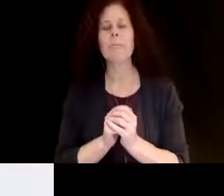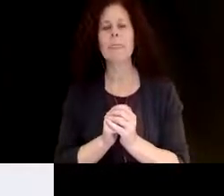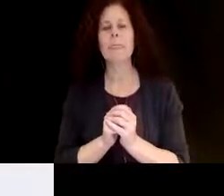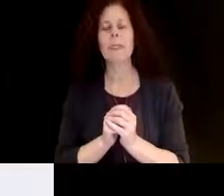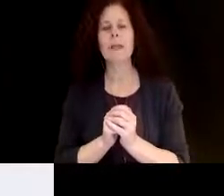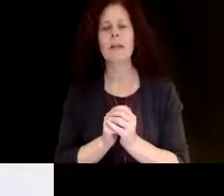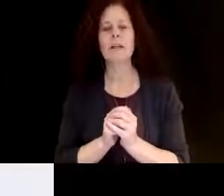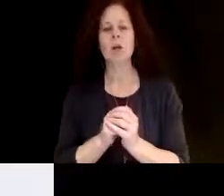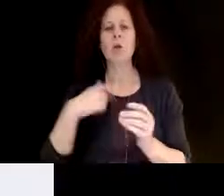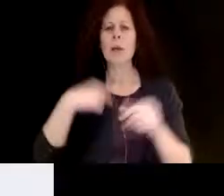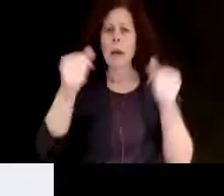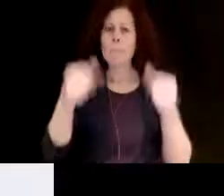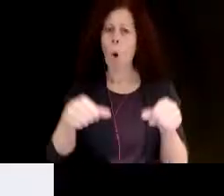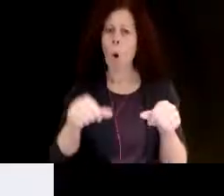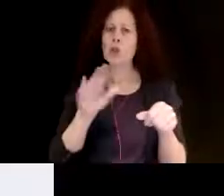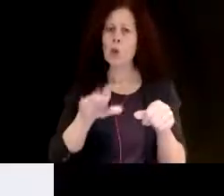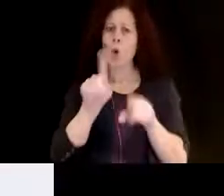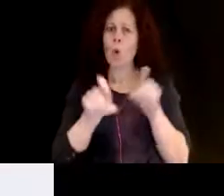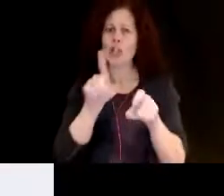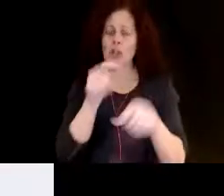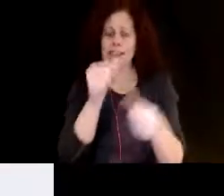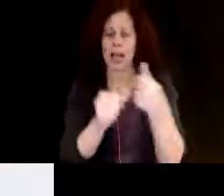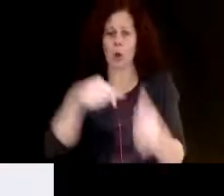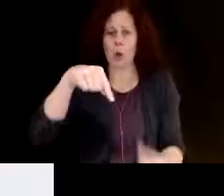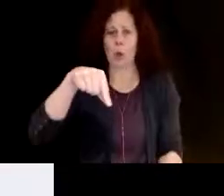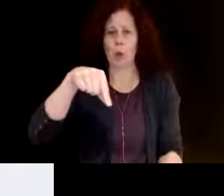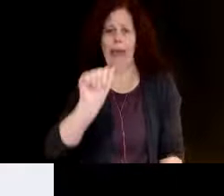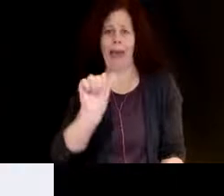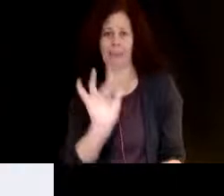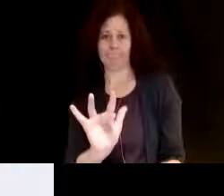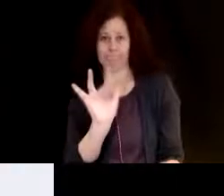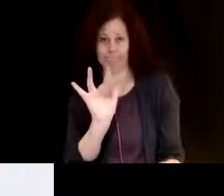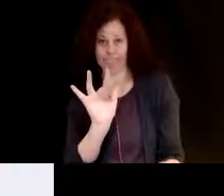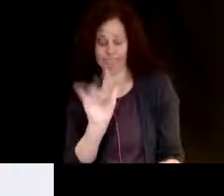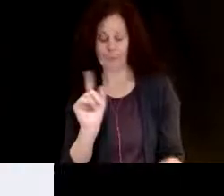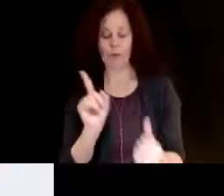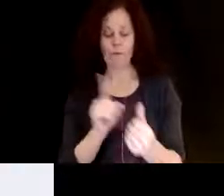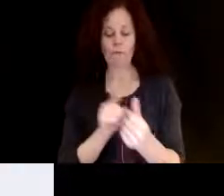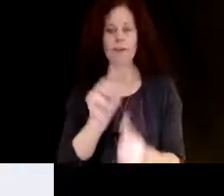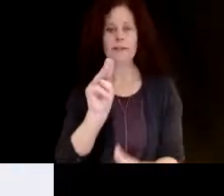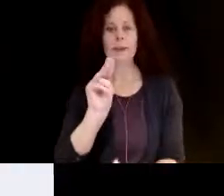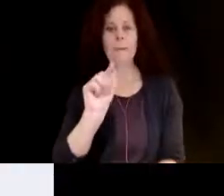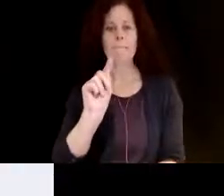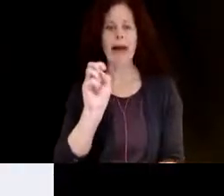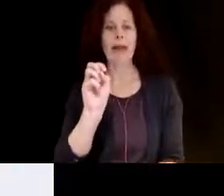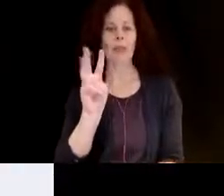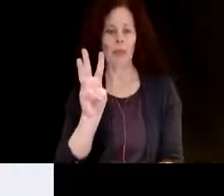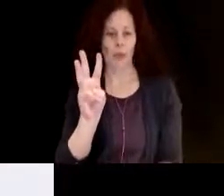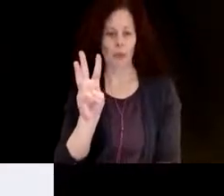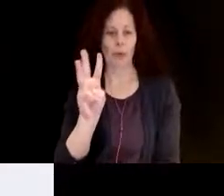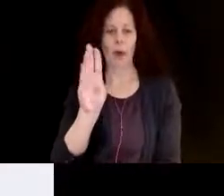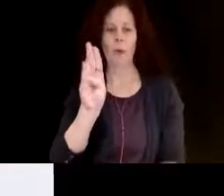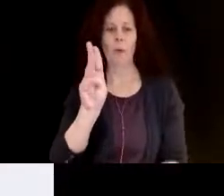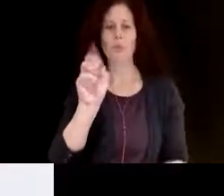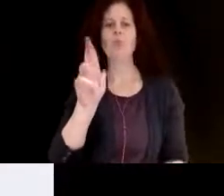in the question and answer feature. To start us out, Matthew Bro from the New England Center, ADA Center, will